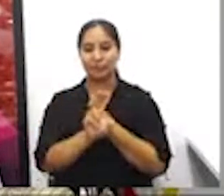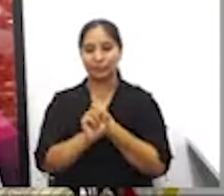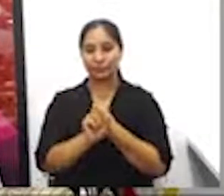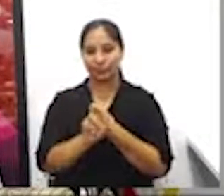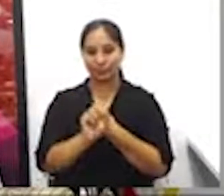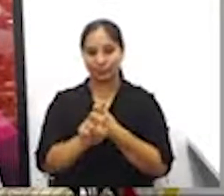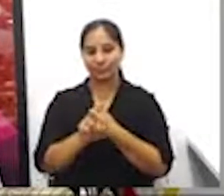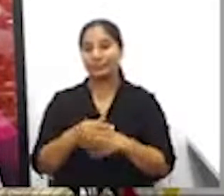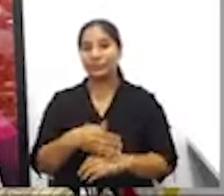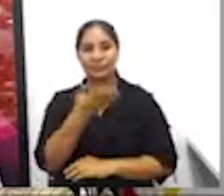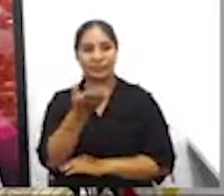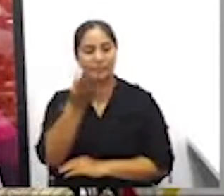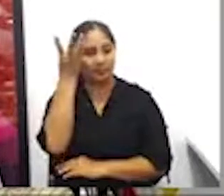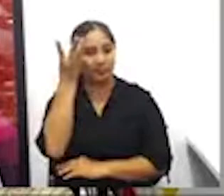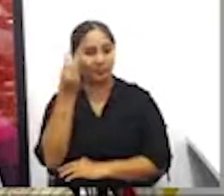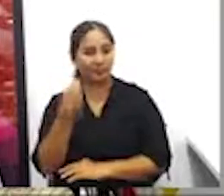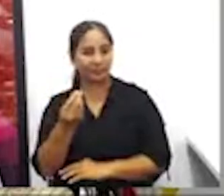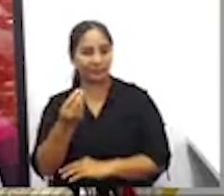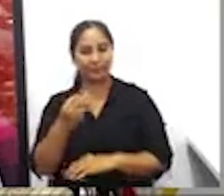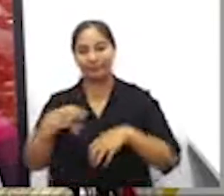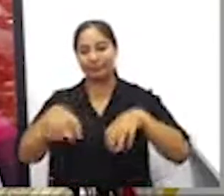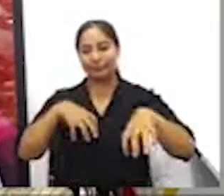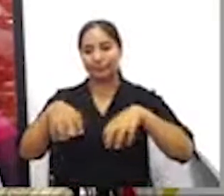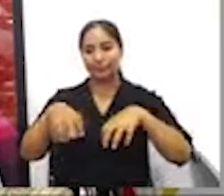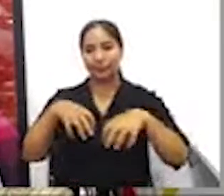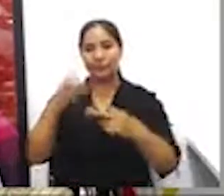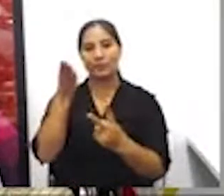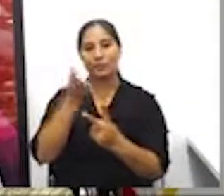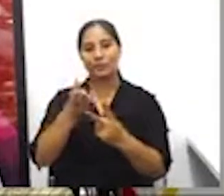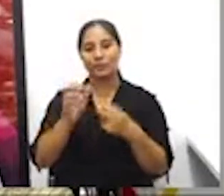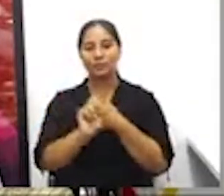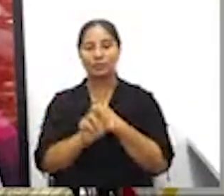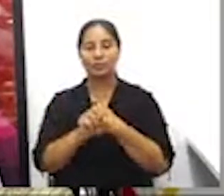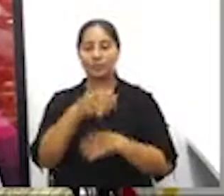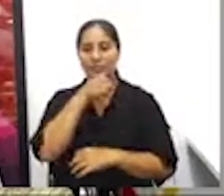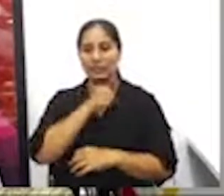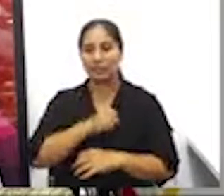leader and younger generations?